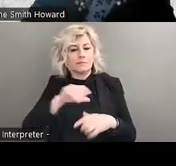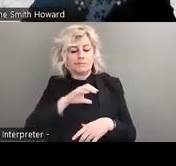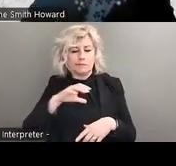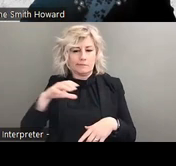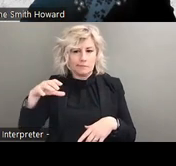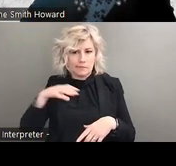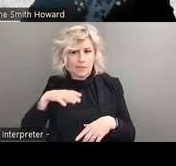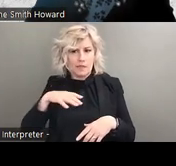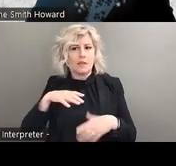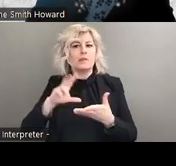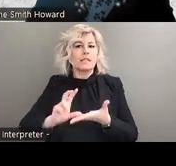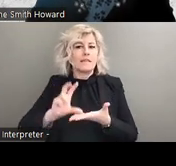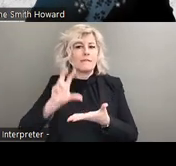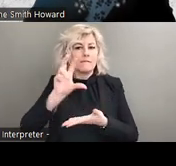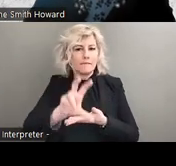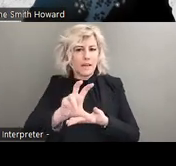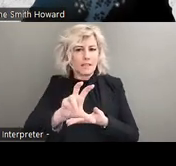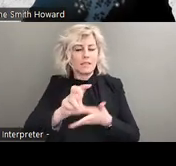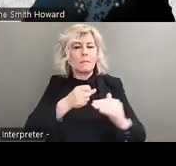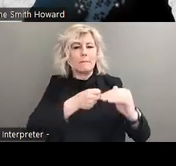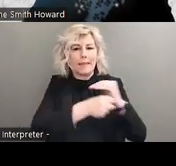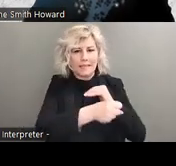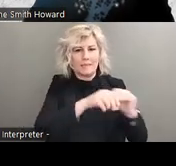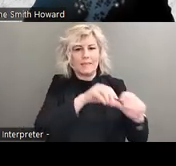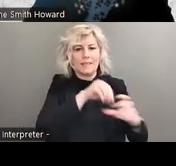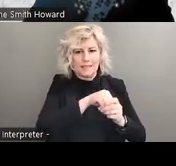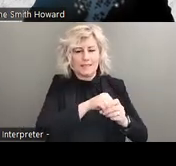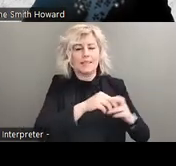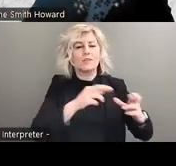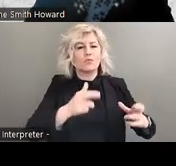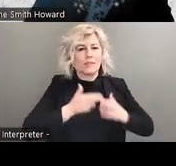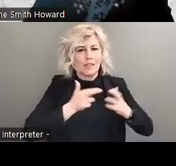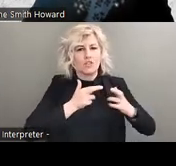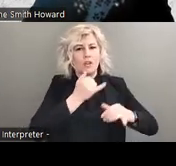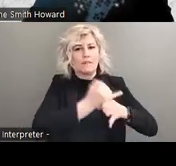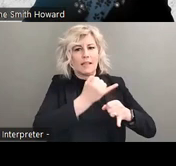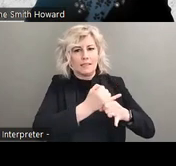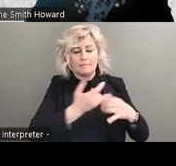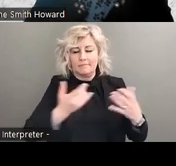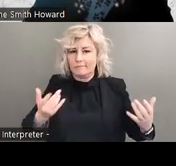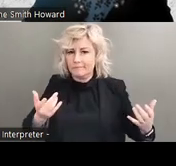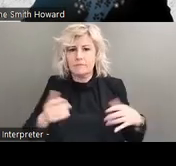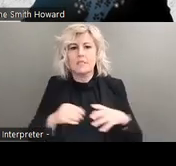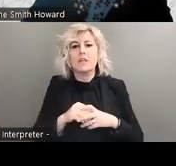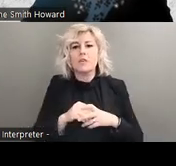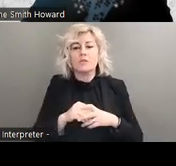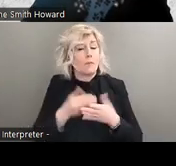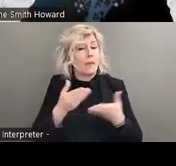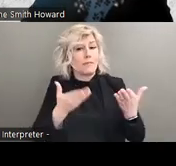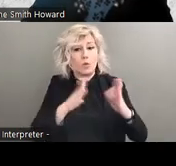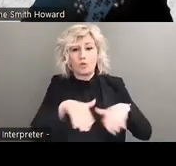limited periods of time placement in residential facilities. And so those could be just children who were